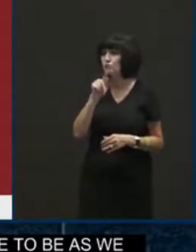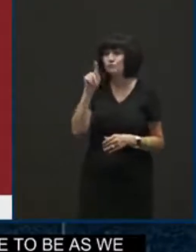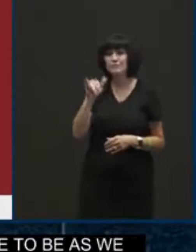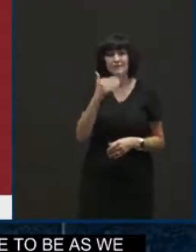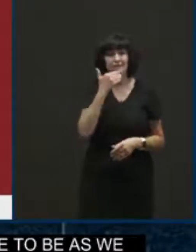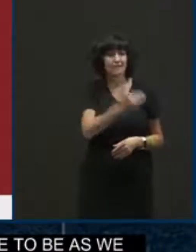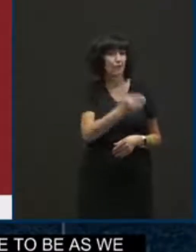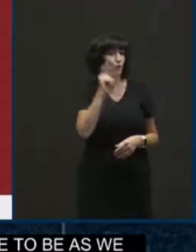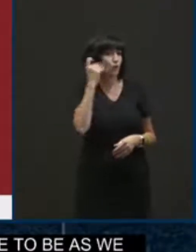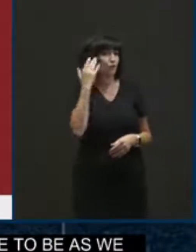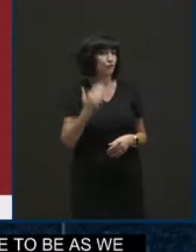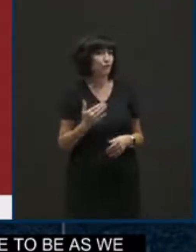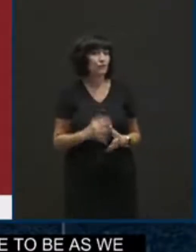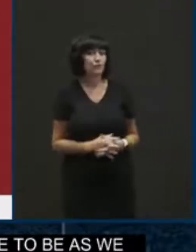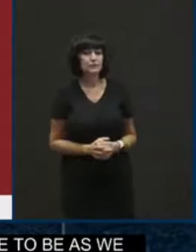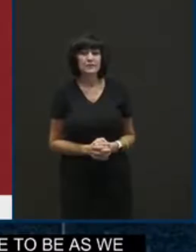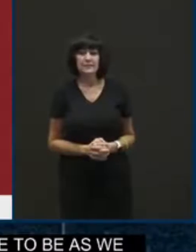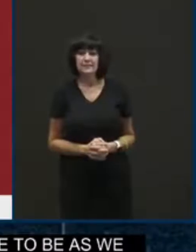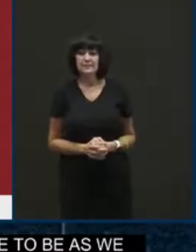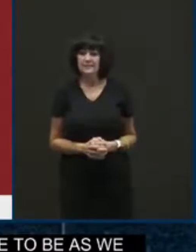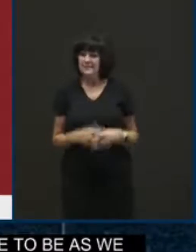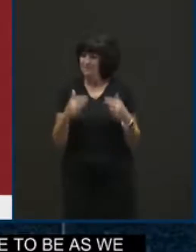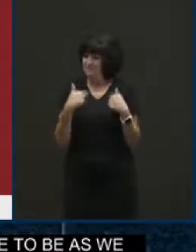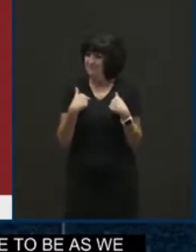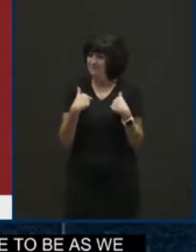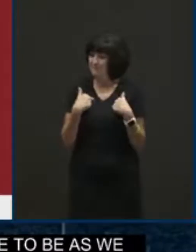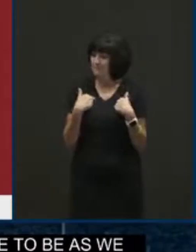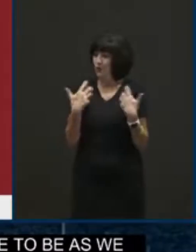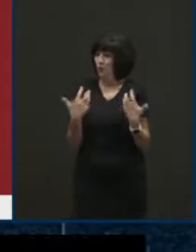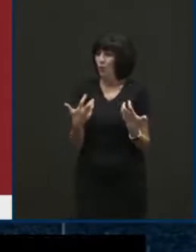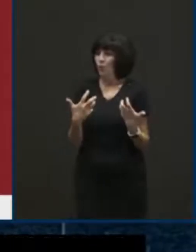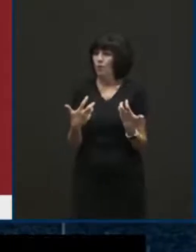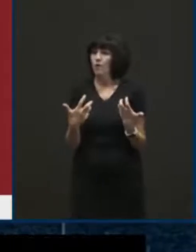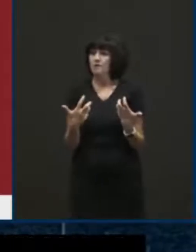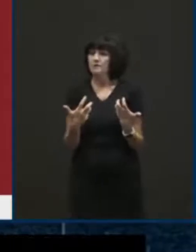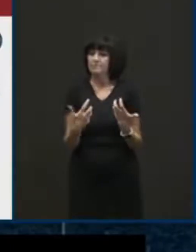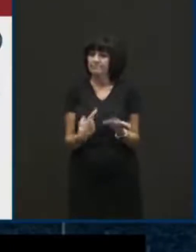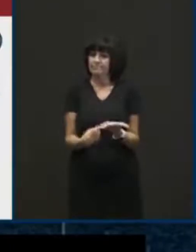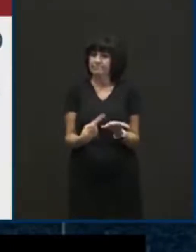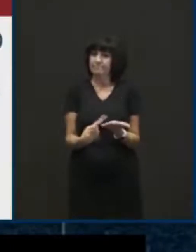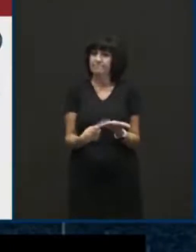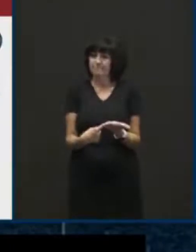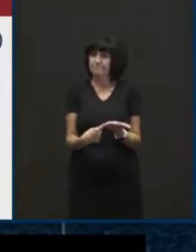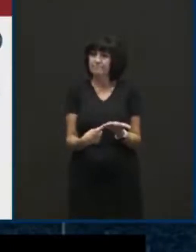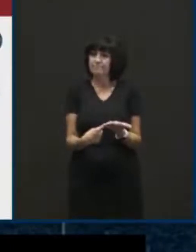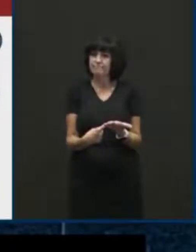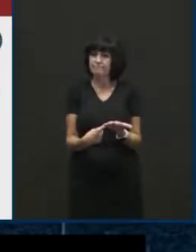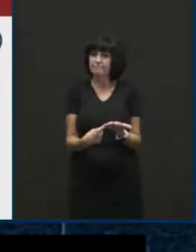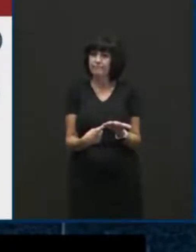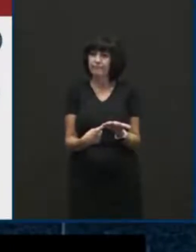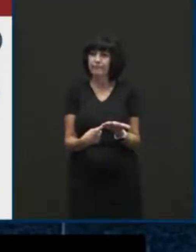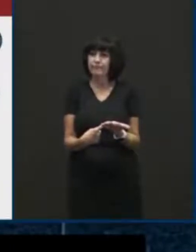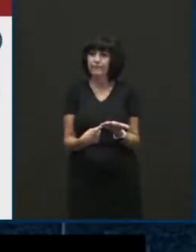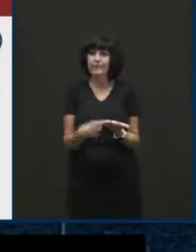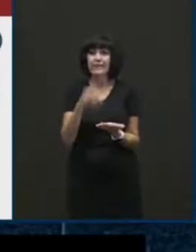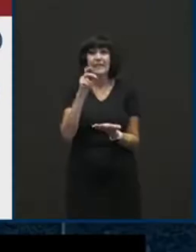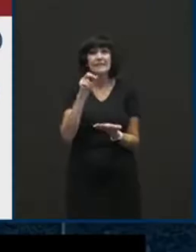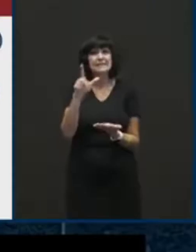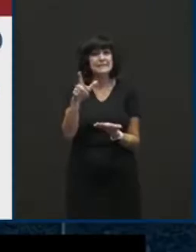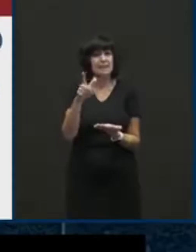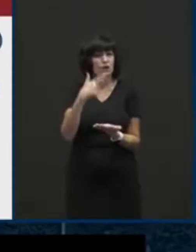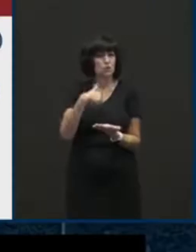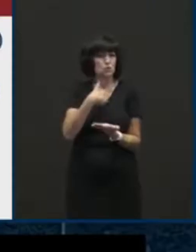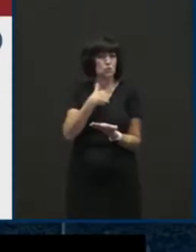thank you, Governor. So first I want to just touch on our the areas in Delaware that we've been keeping a